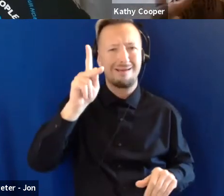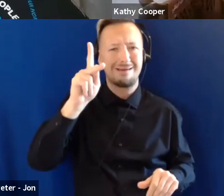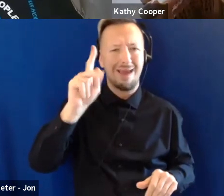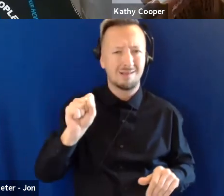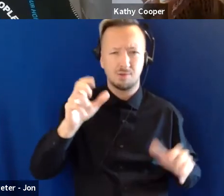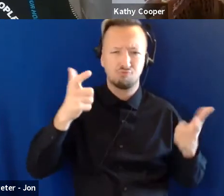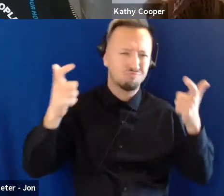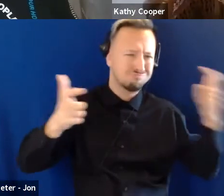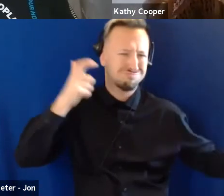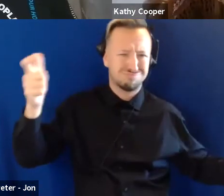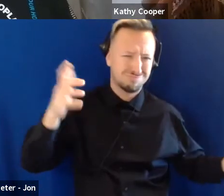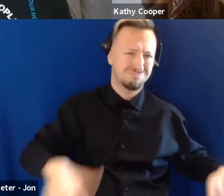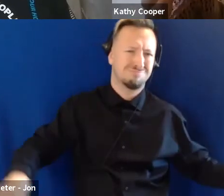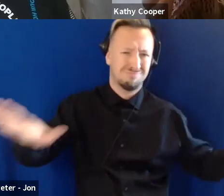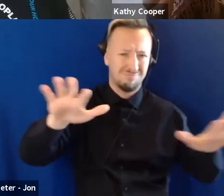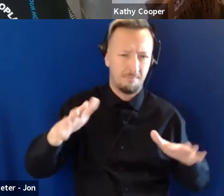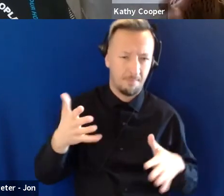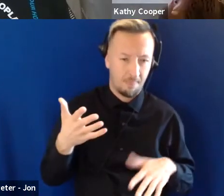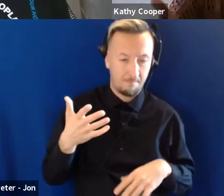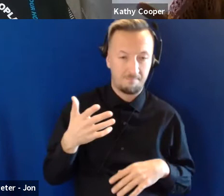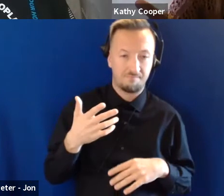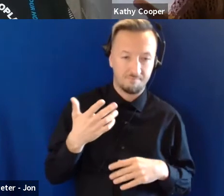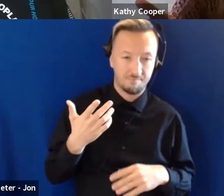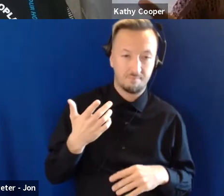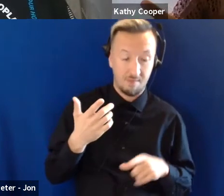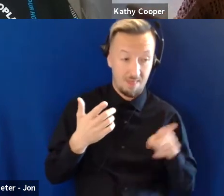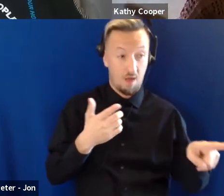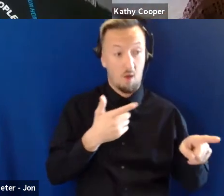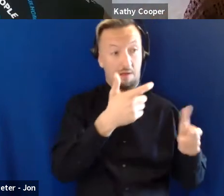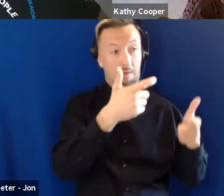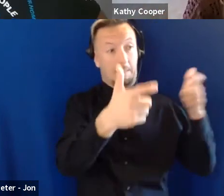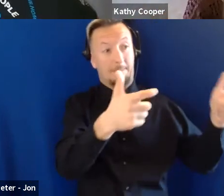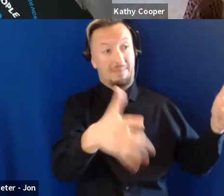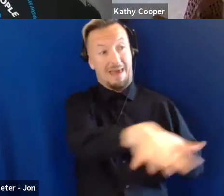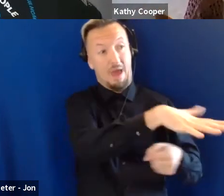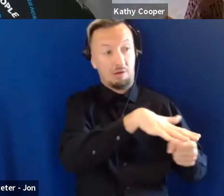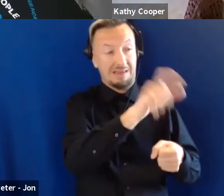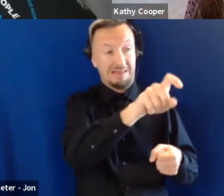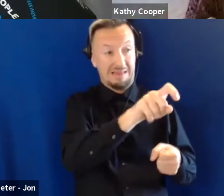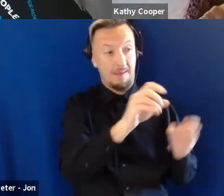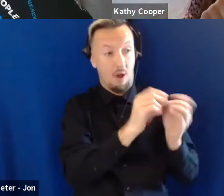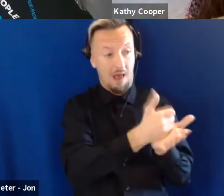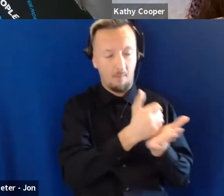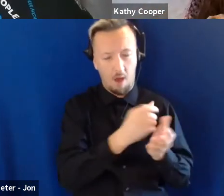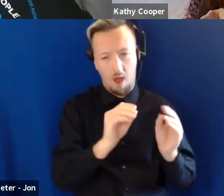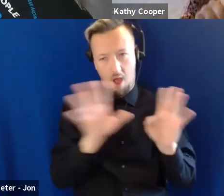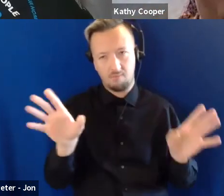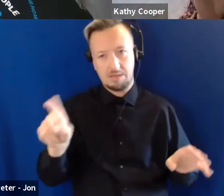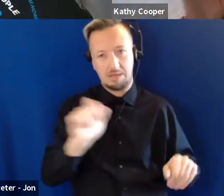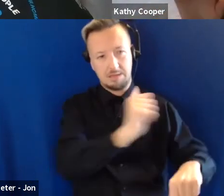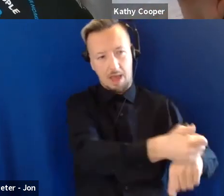center, would that be a perfect area for a new center to come in? Possibly. But we also looked at